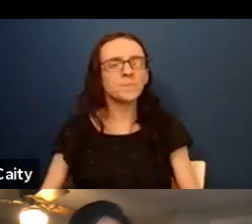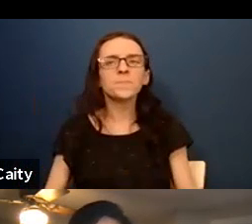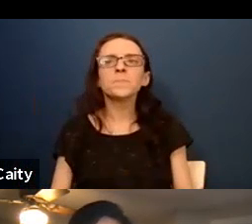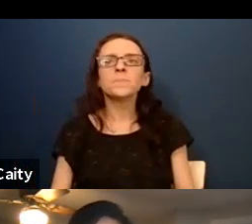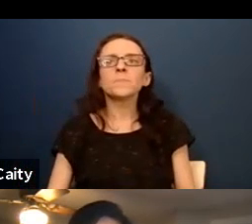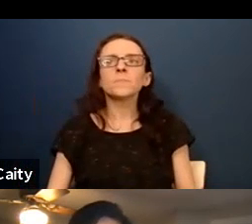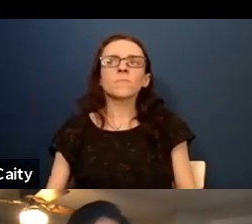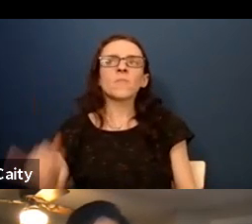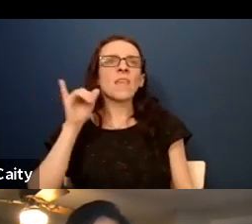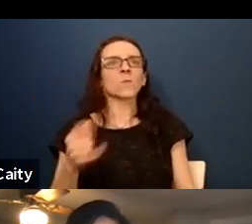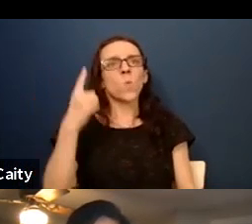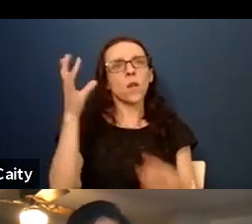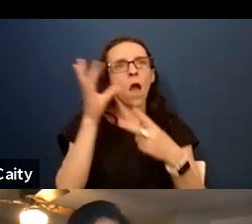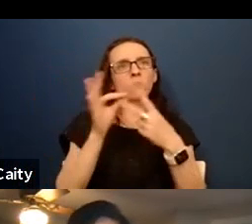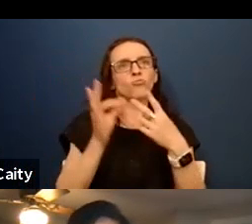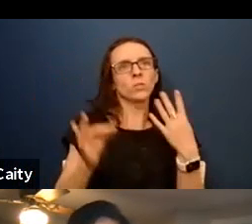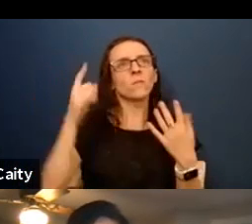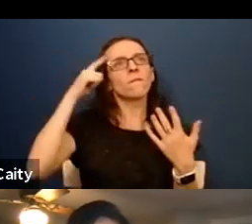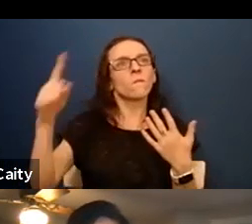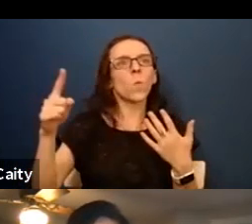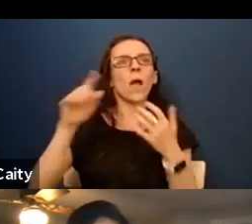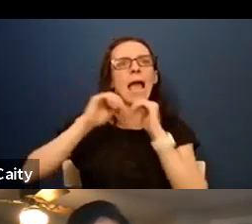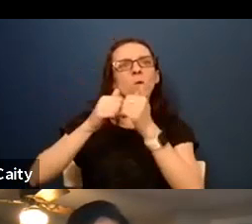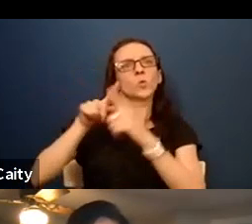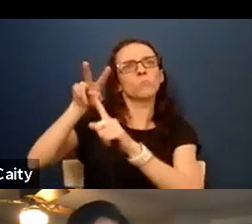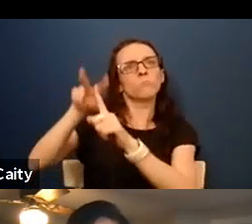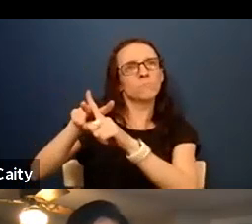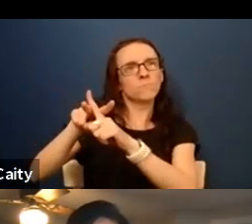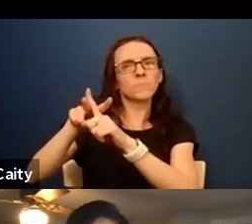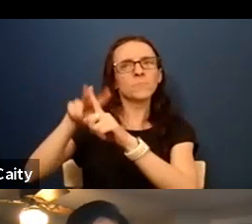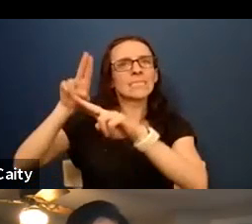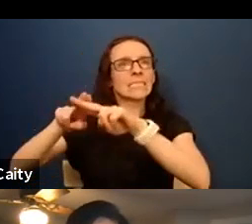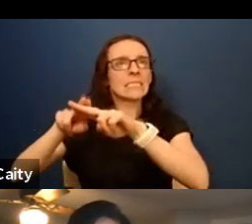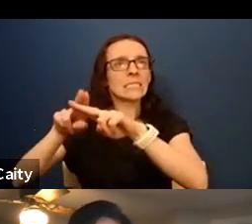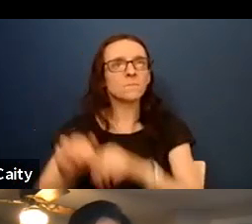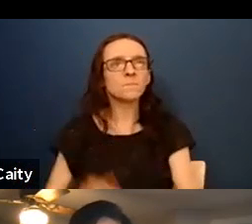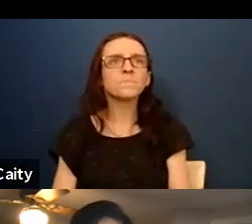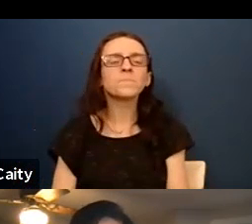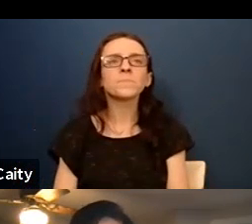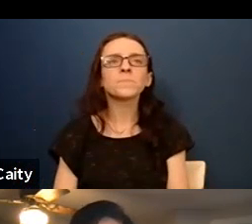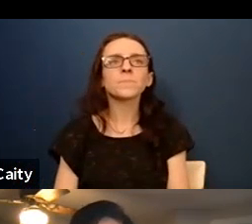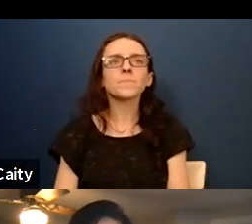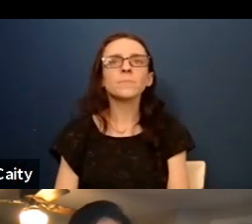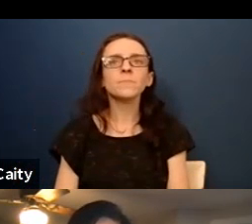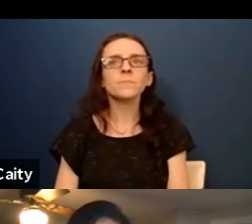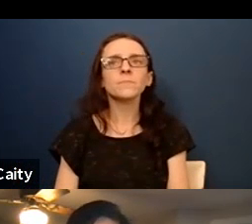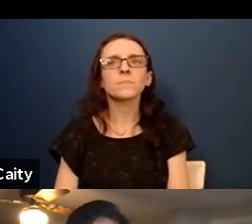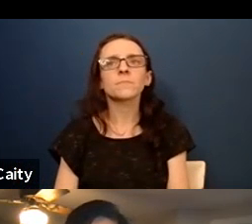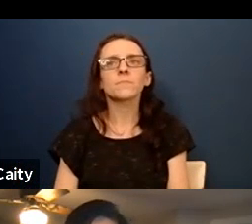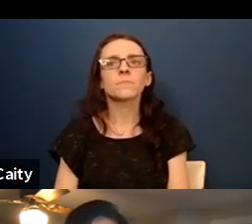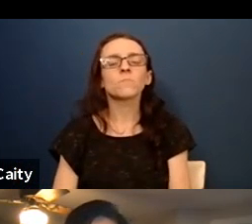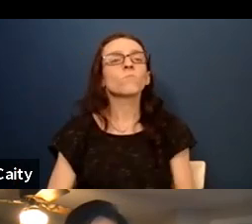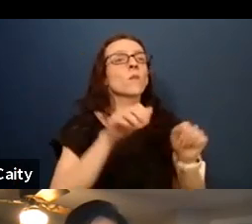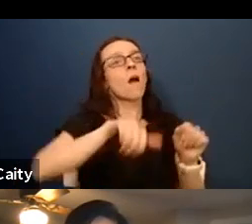as an option for allocation of seats, the mechanism for seat allocation. We also have on